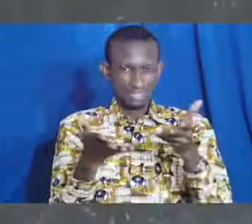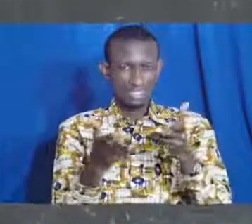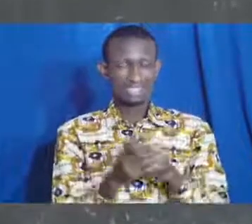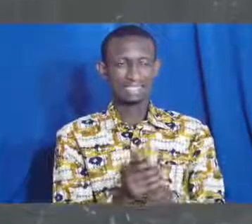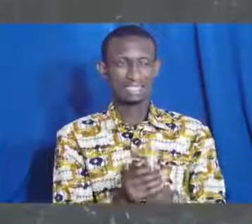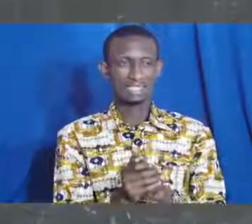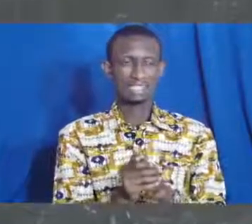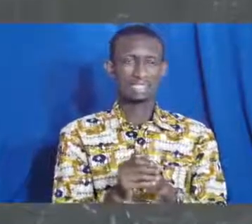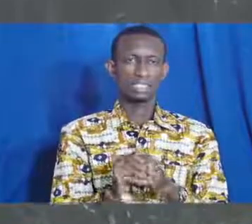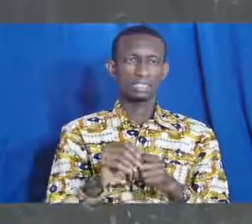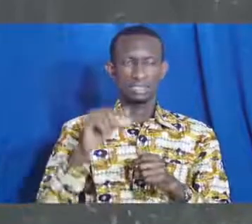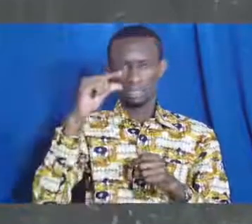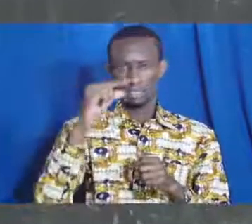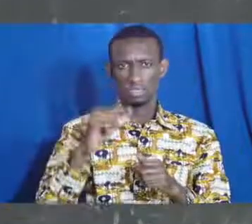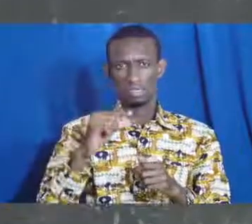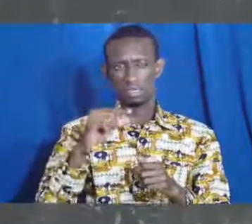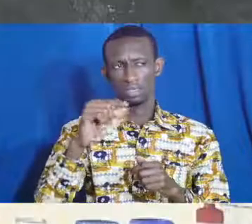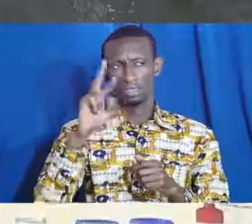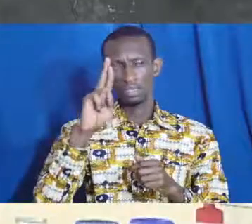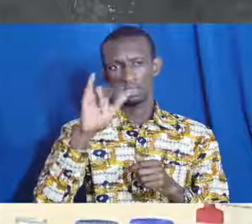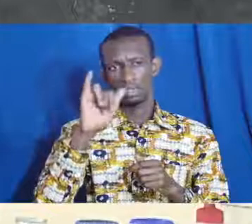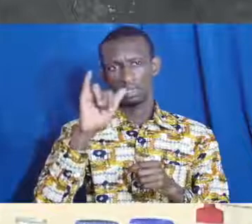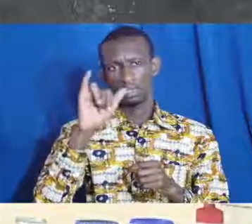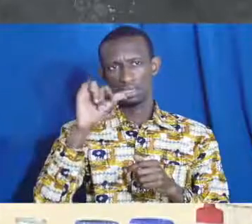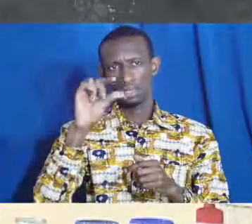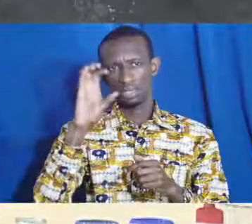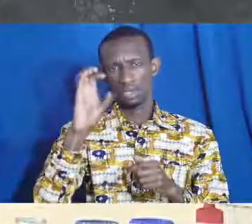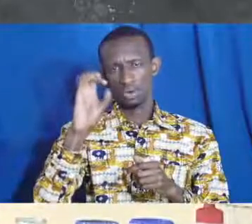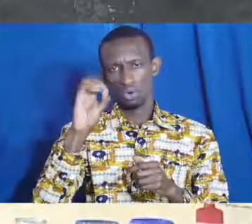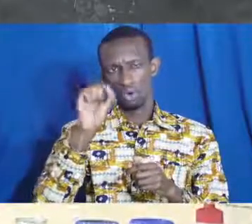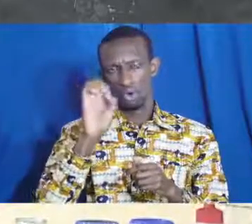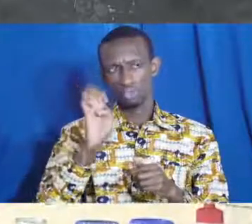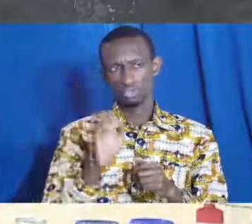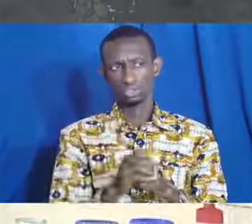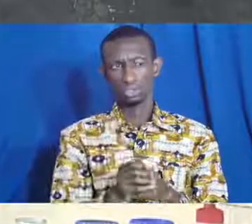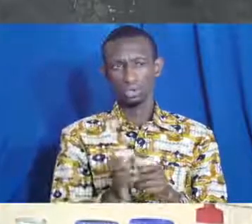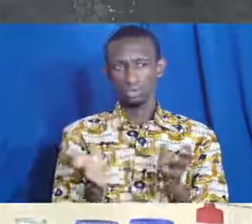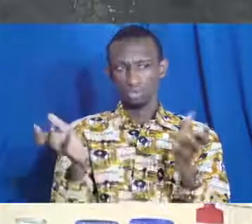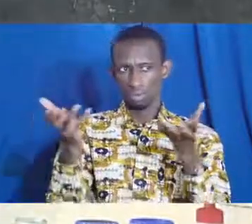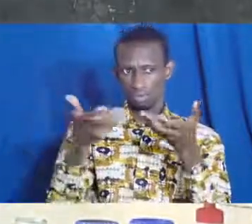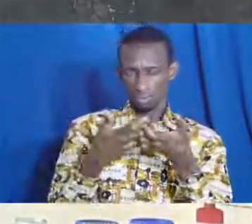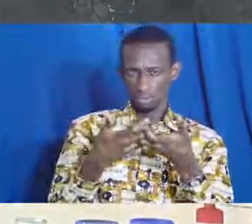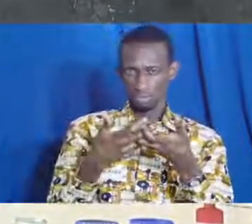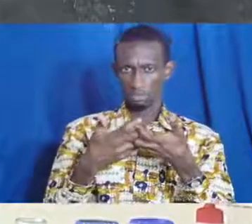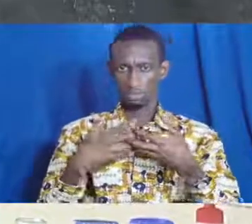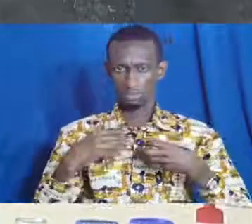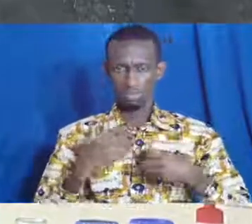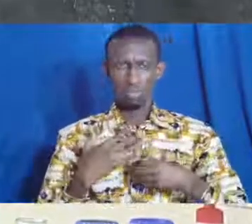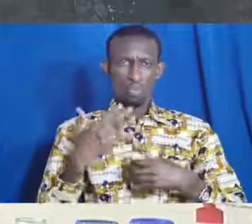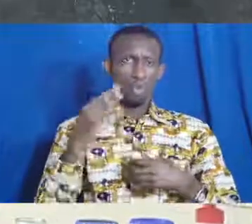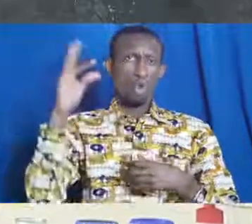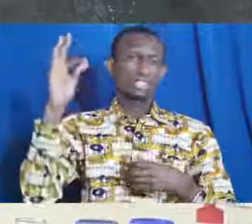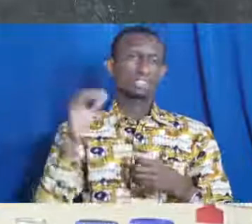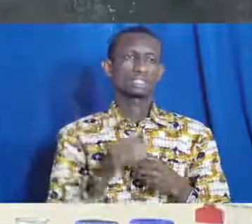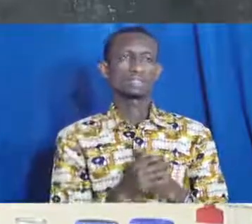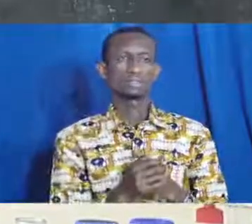is combining with oxygen. This is a chemical process that takes place within our cells. So it